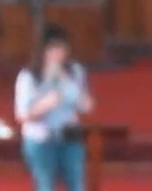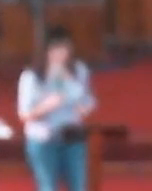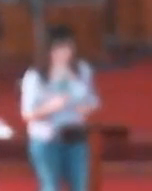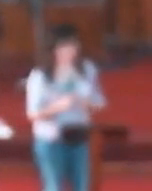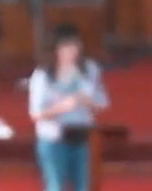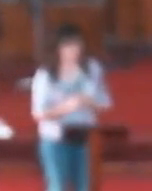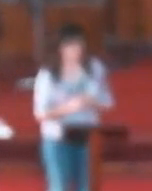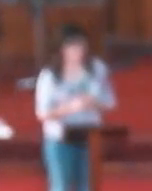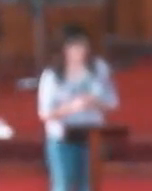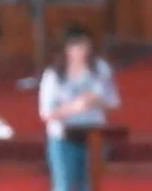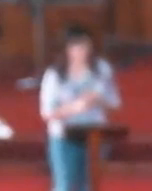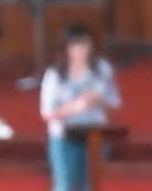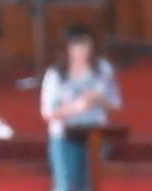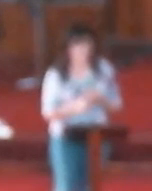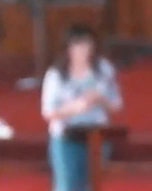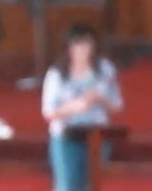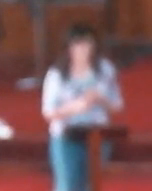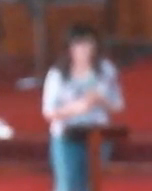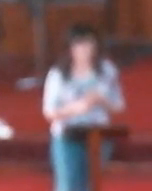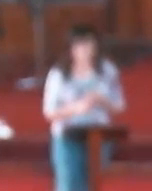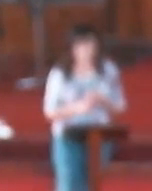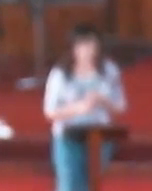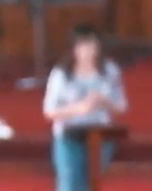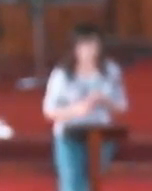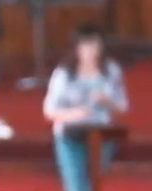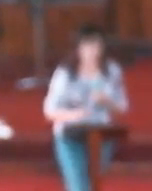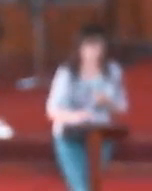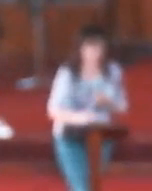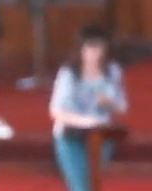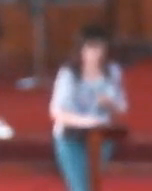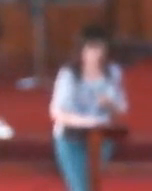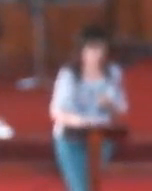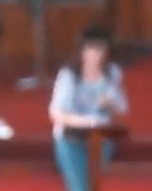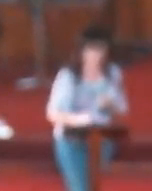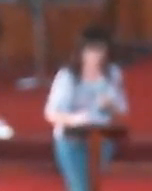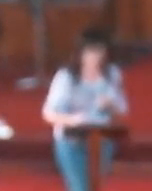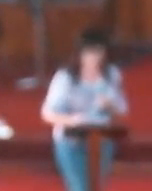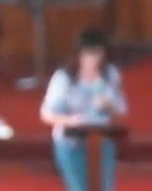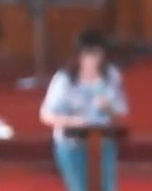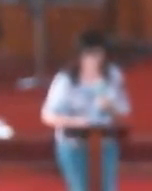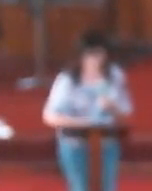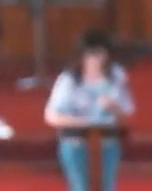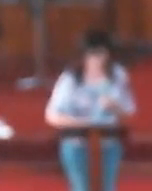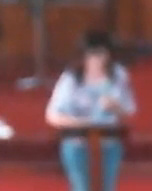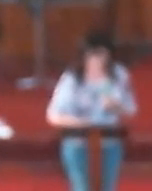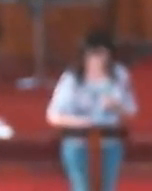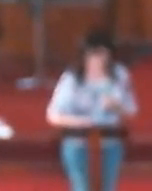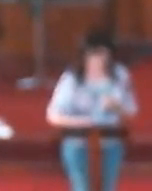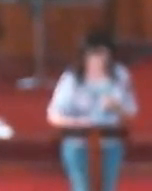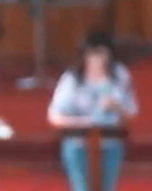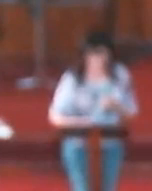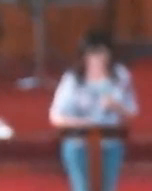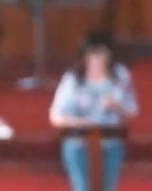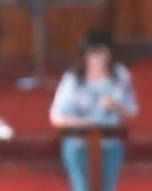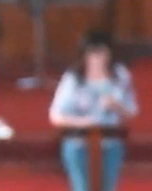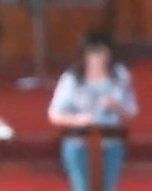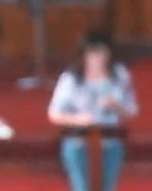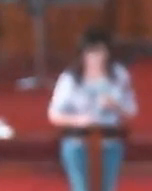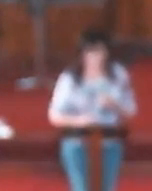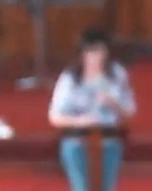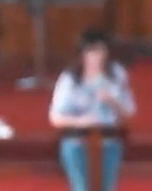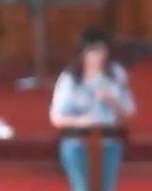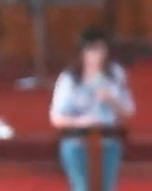un ejemplo, en Lucas 1, Dios nos, la Biblia nos habla del nacimiento de Juan el